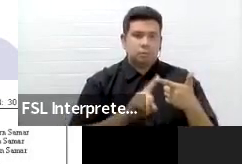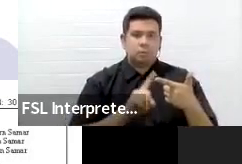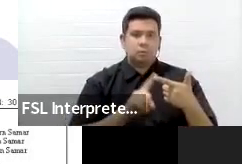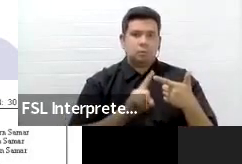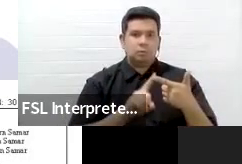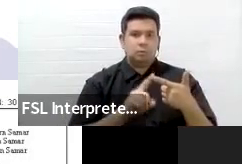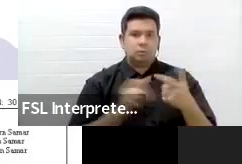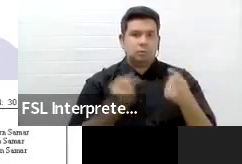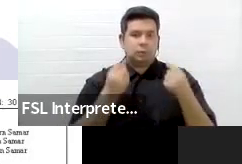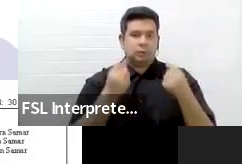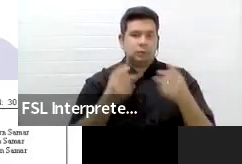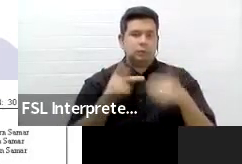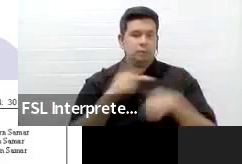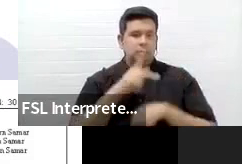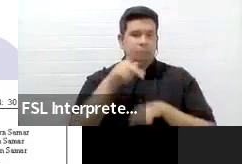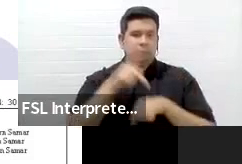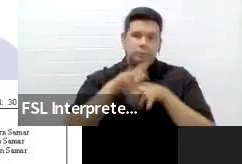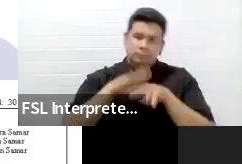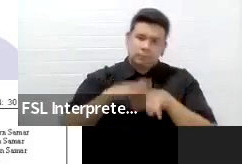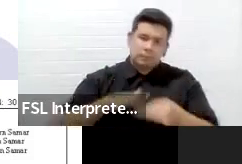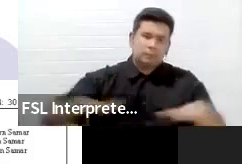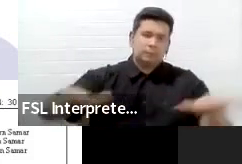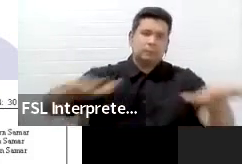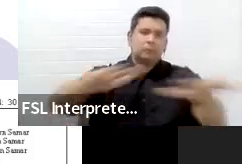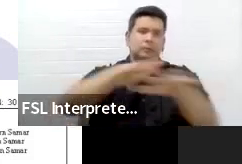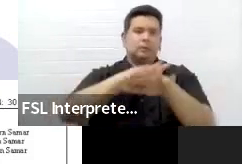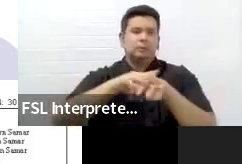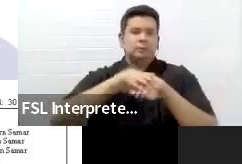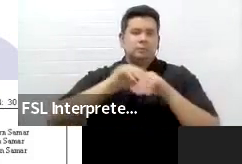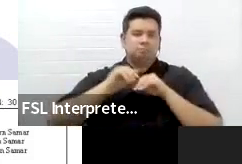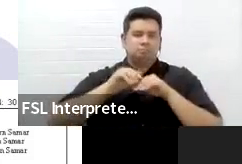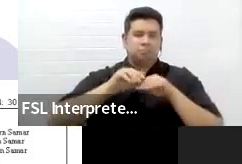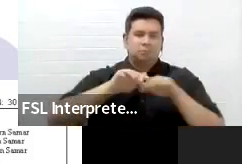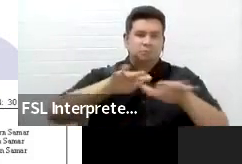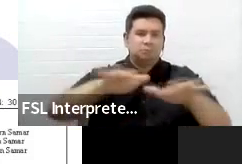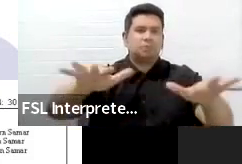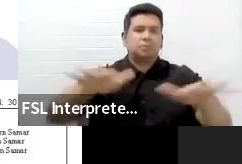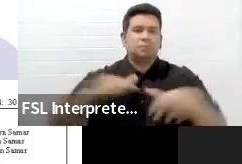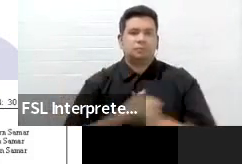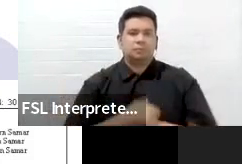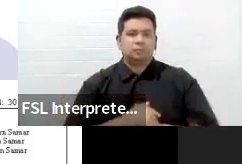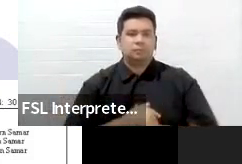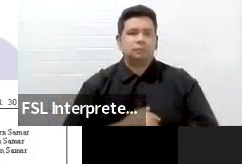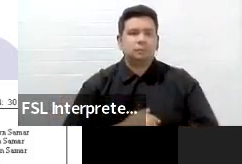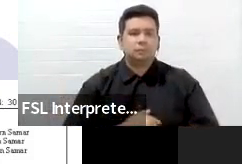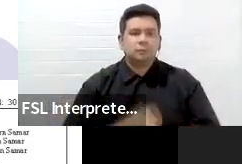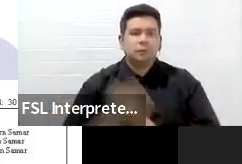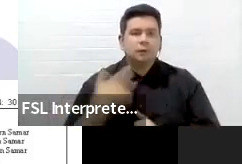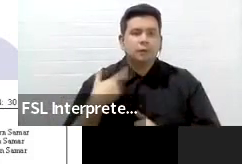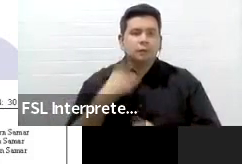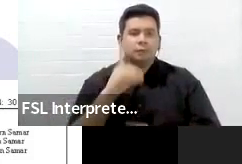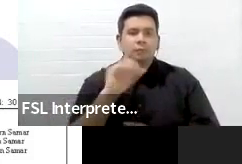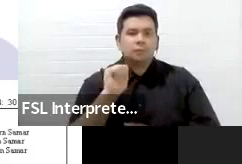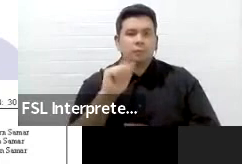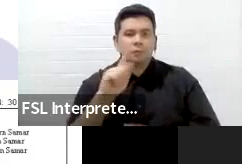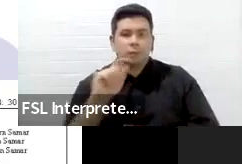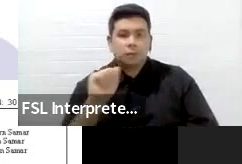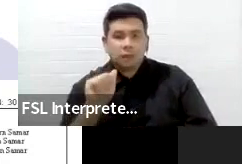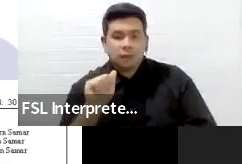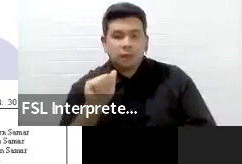should deal with suspect the data from the Cordillera and Mindanao. It's indicated in all white